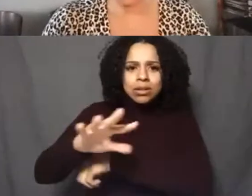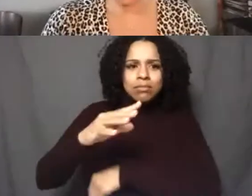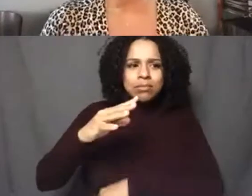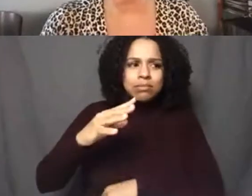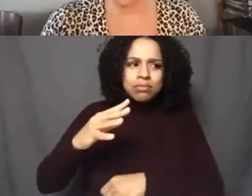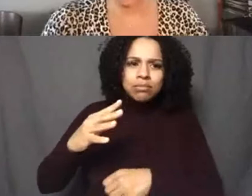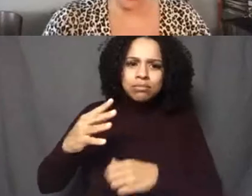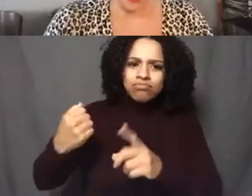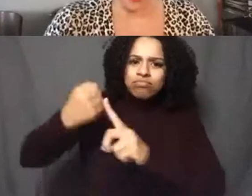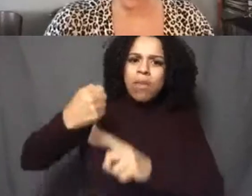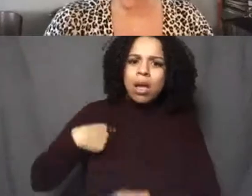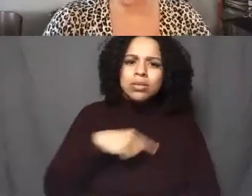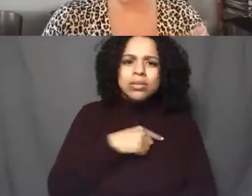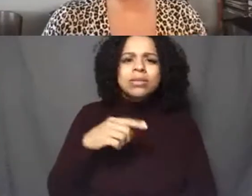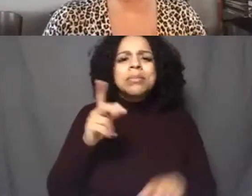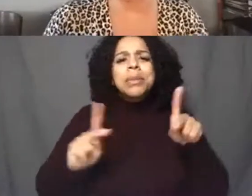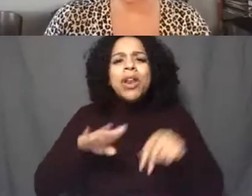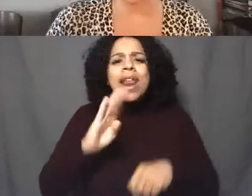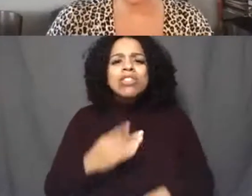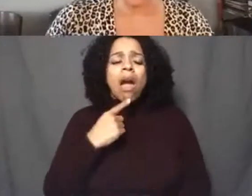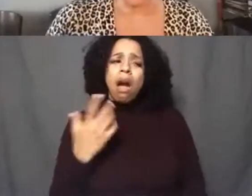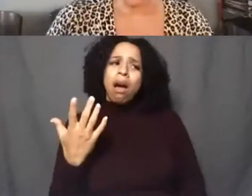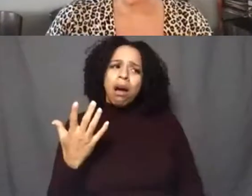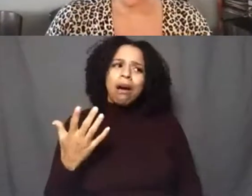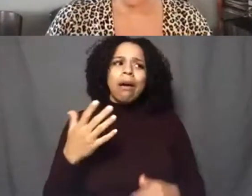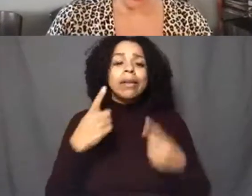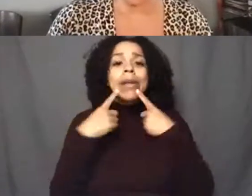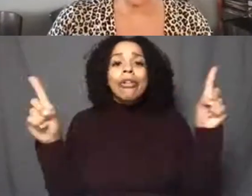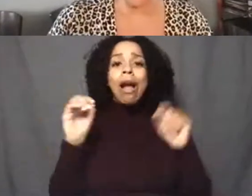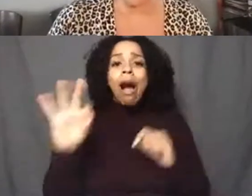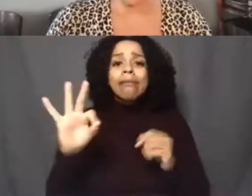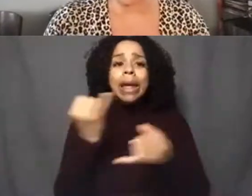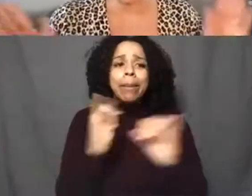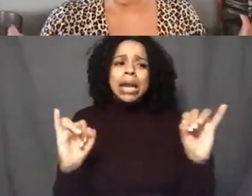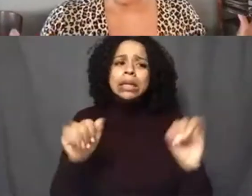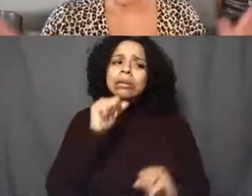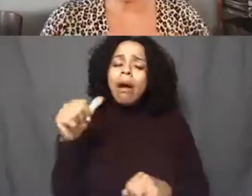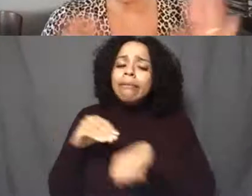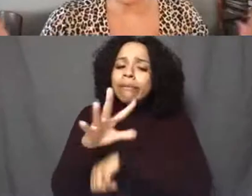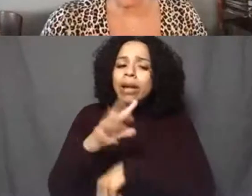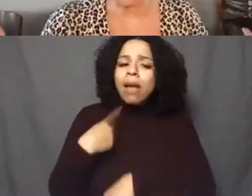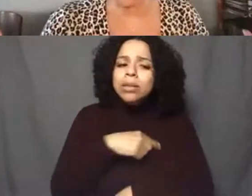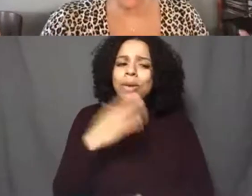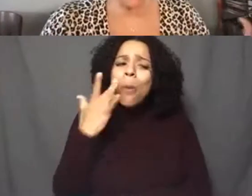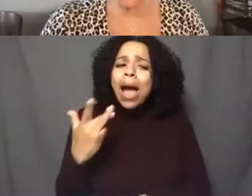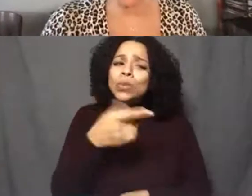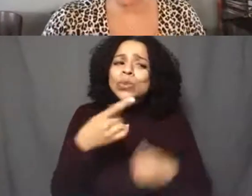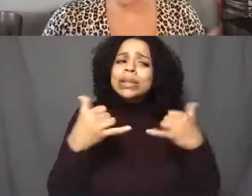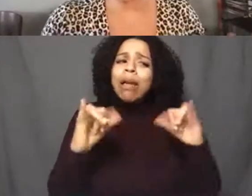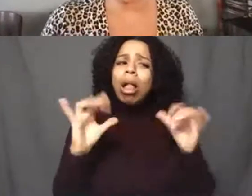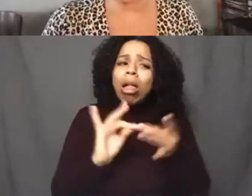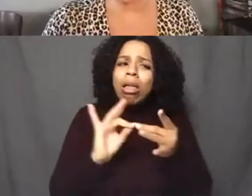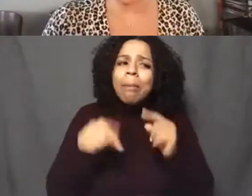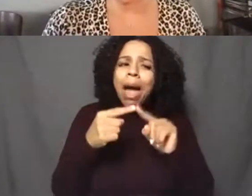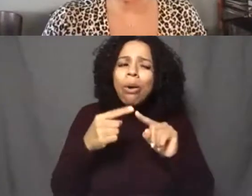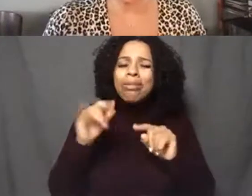ago, so why are you still bringing that up? Or the Constitution was ratified in 1789, that was 200 years ago,